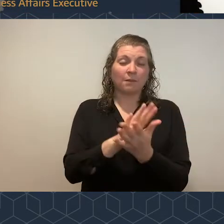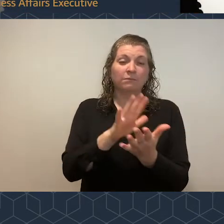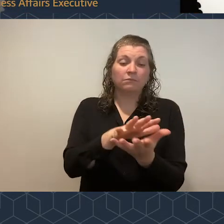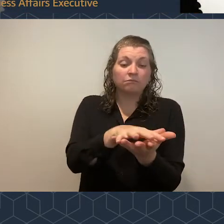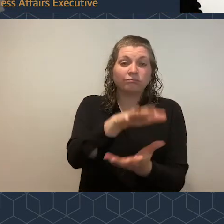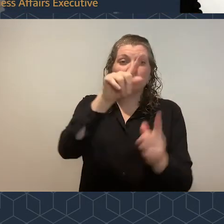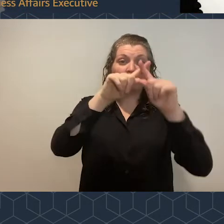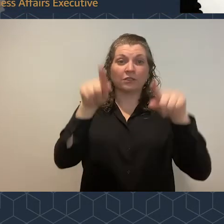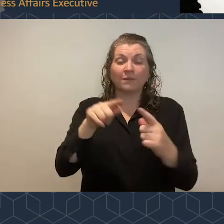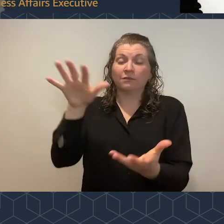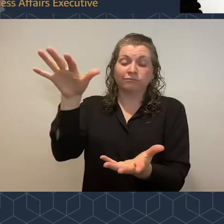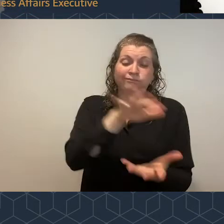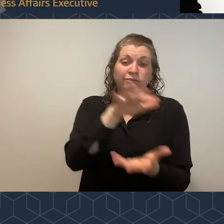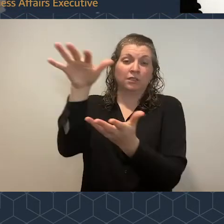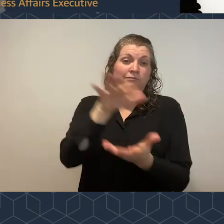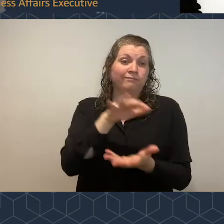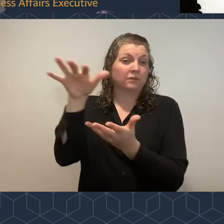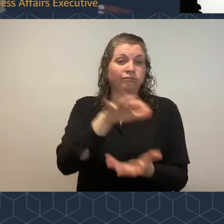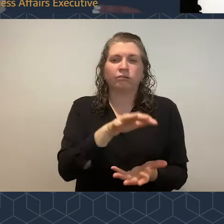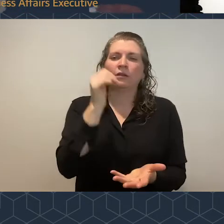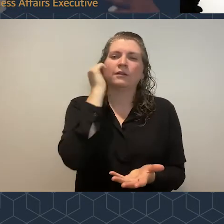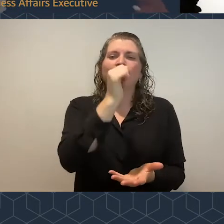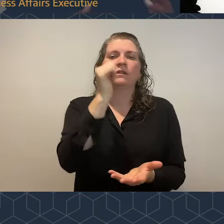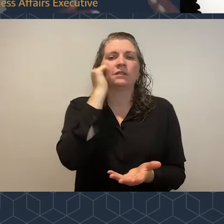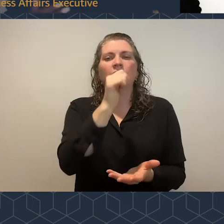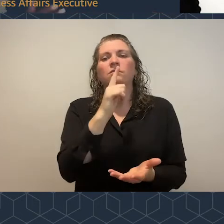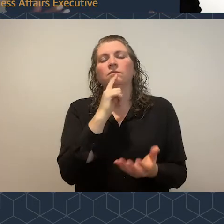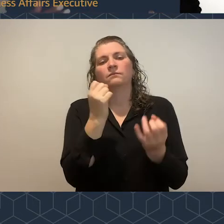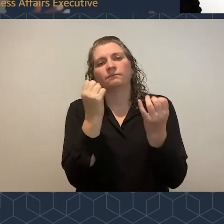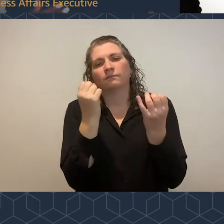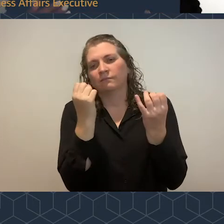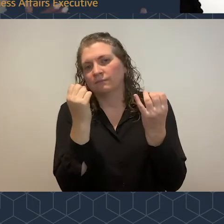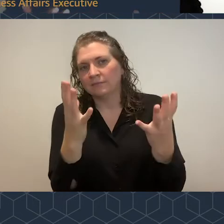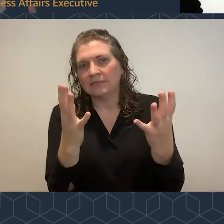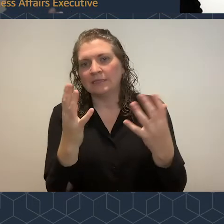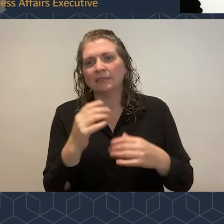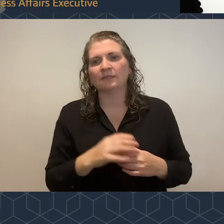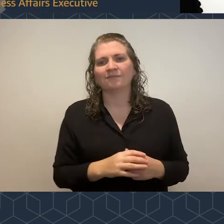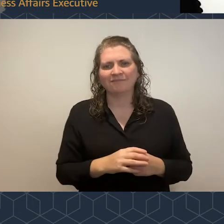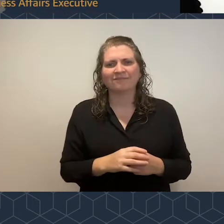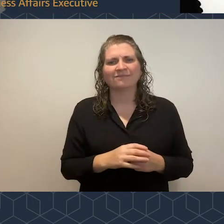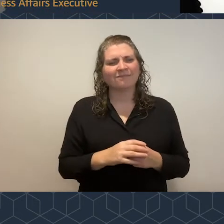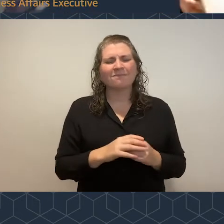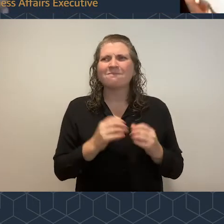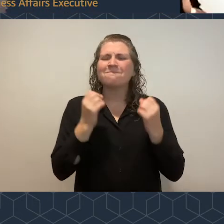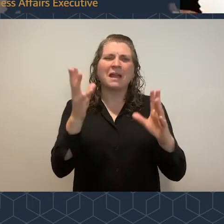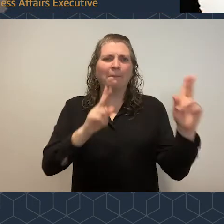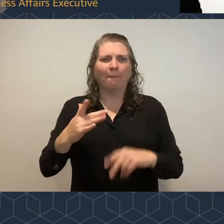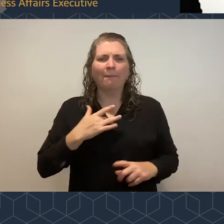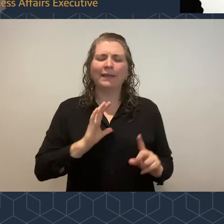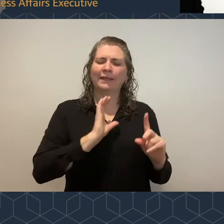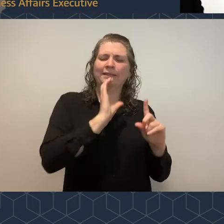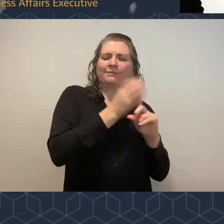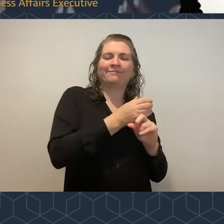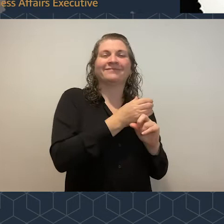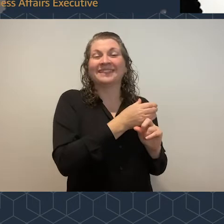I find a lot of us may have, some sort of imposter syndrome, or be a little bit more humble